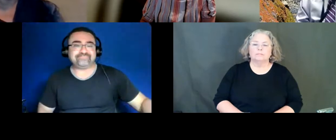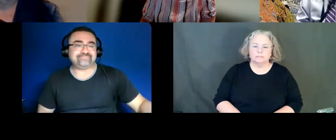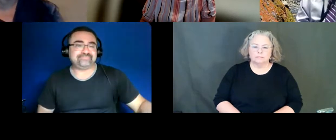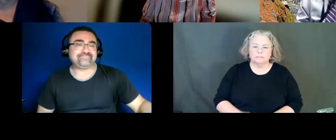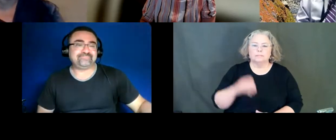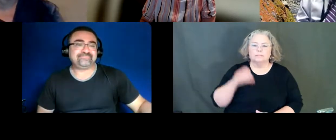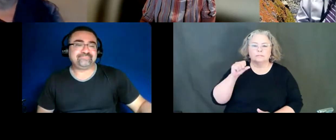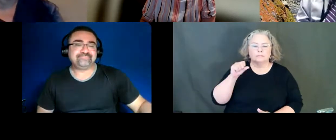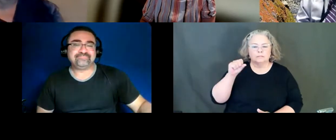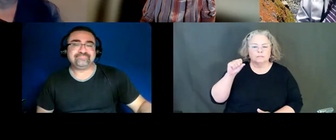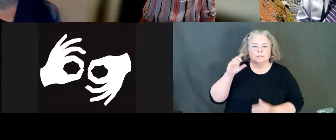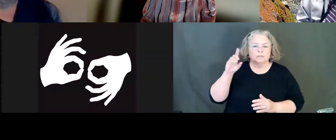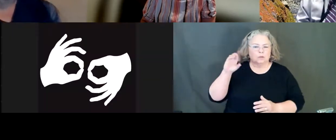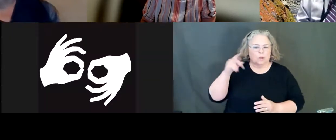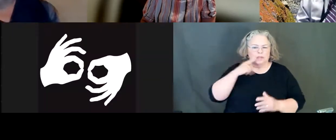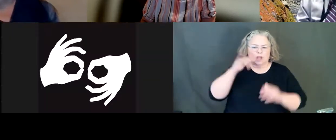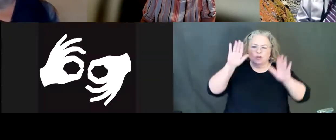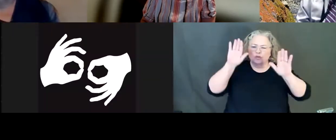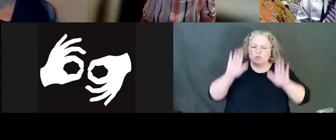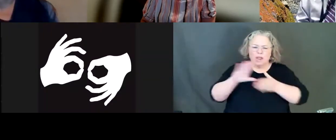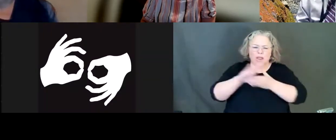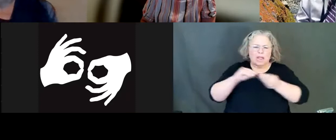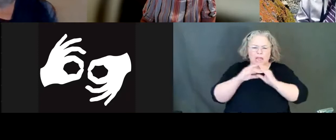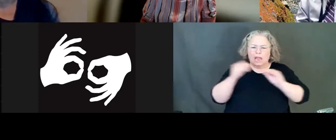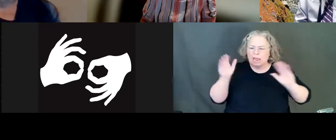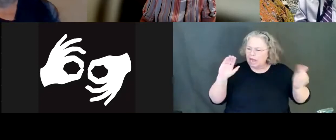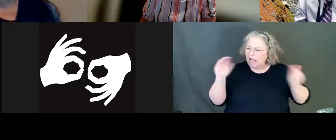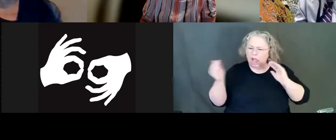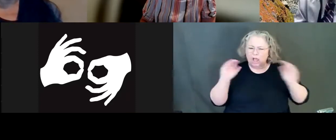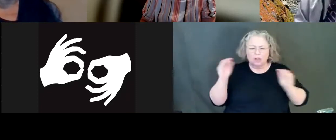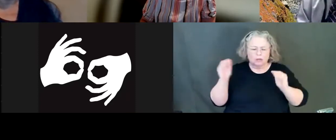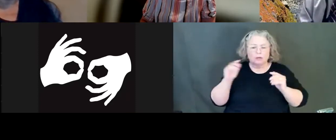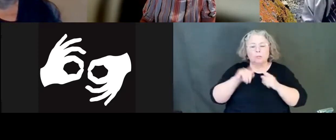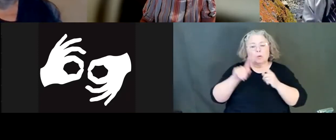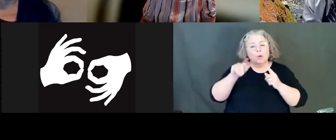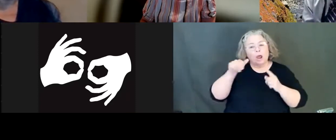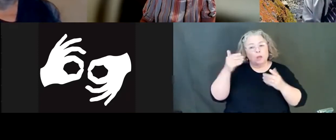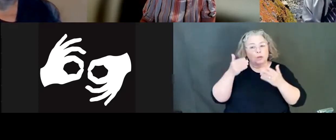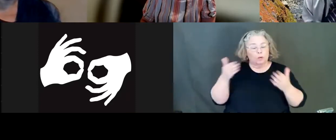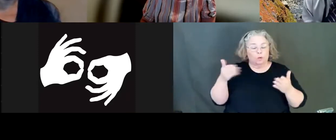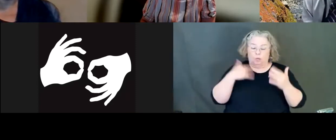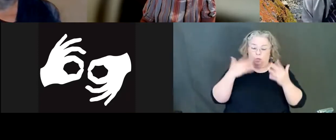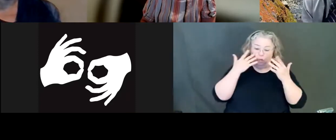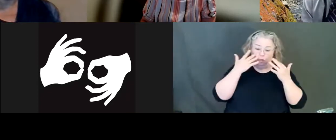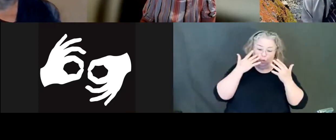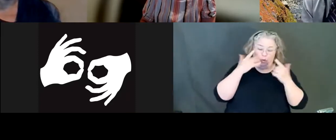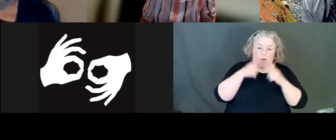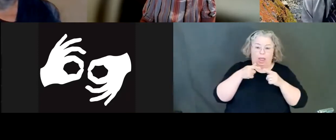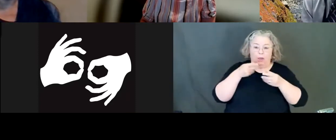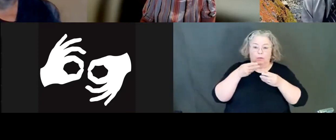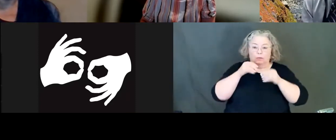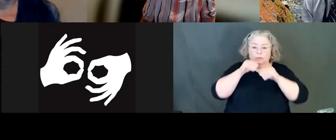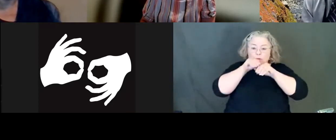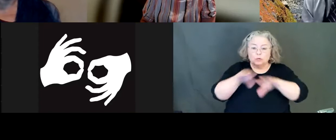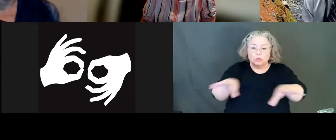That's a great analogy. And I think the one other thing to point out too, since we're all worried about transmission and